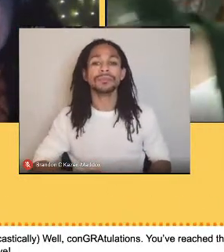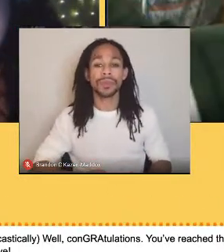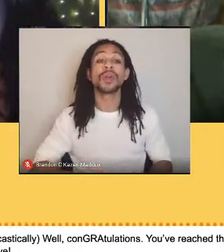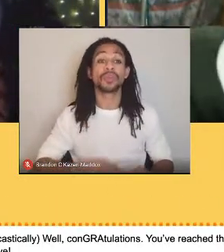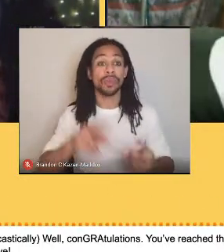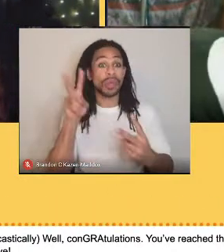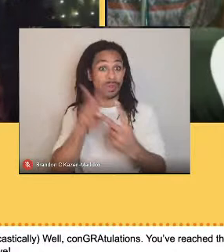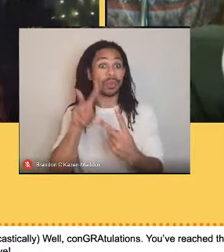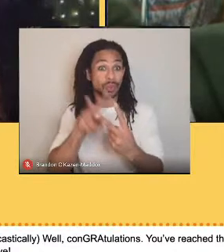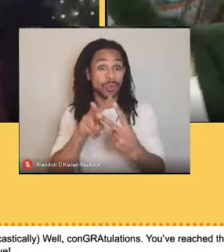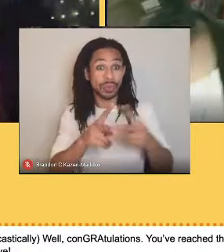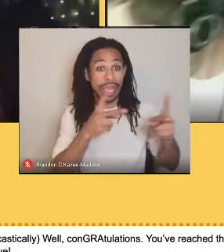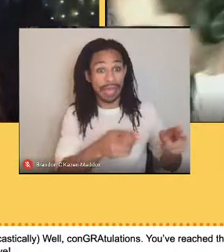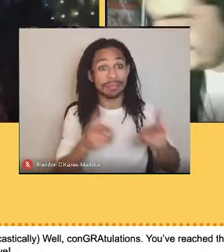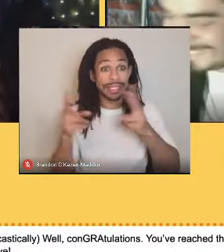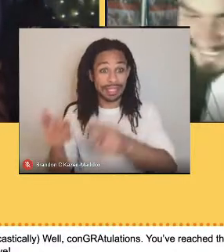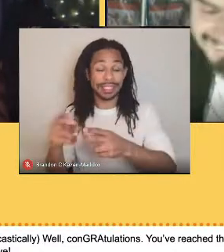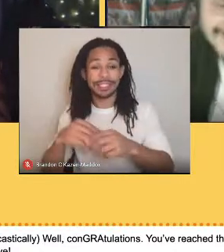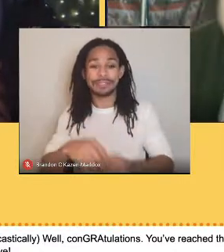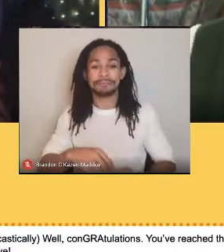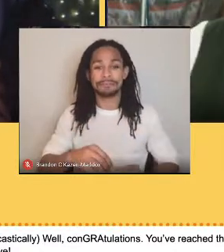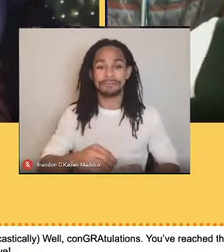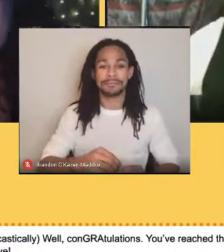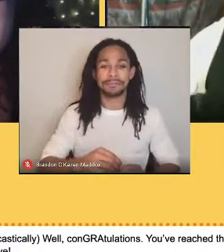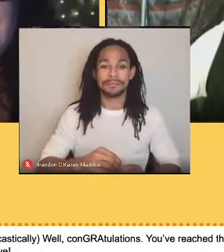two clips.